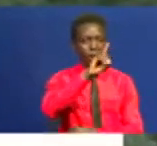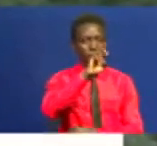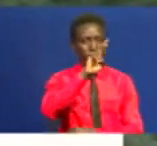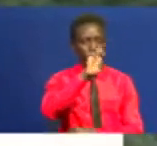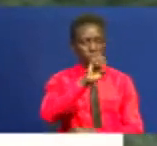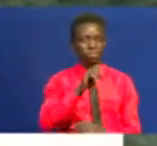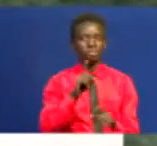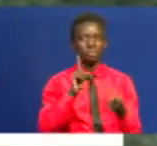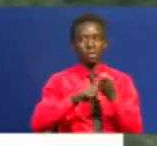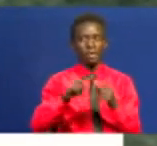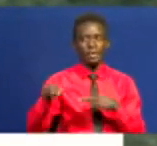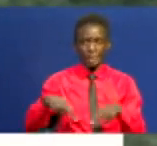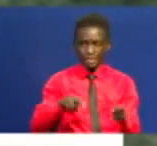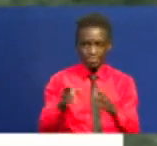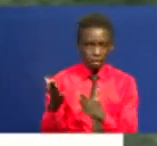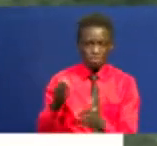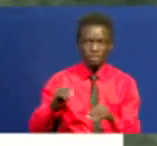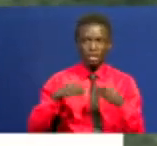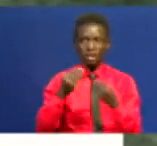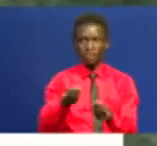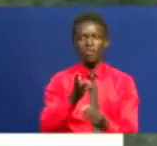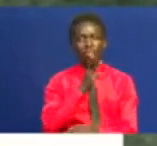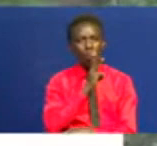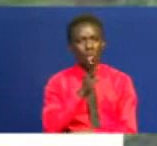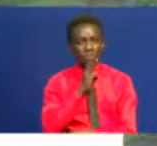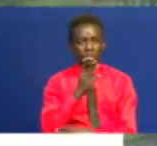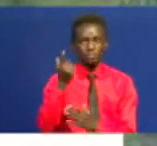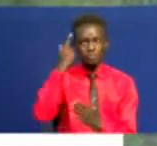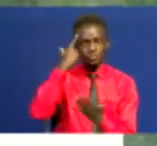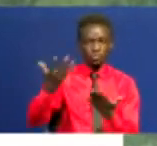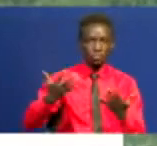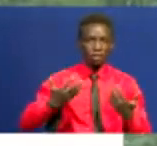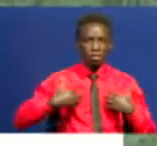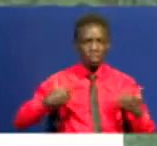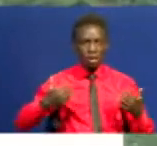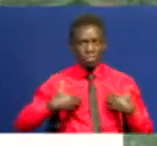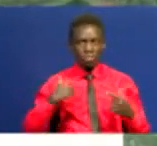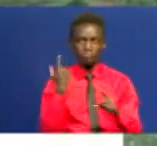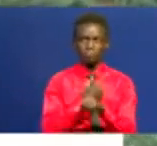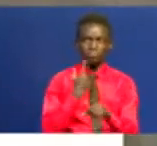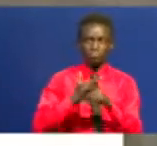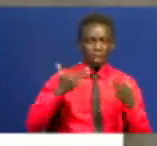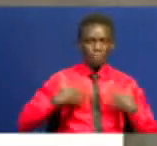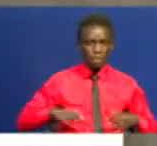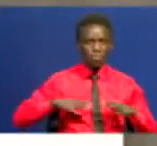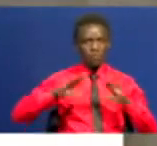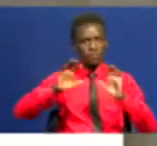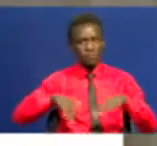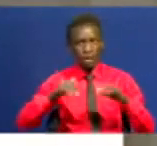water for households, livestock, and for farming for Mihute Village in Murang’a County.